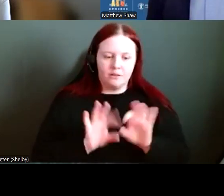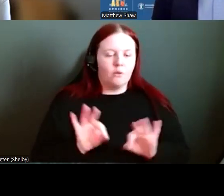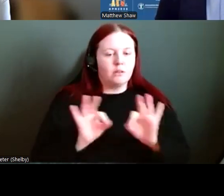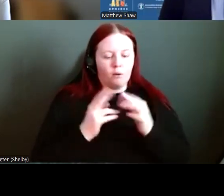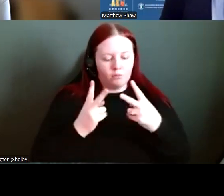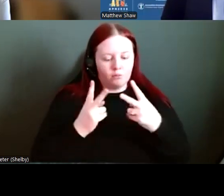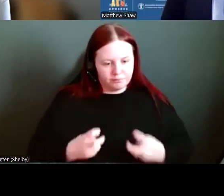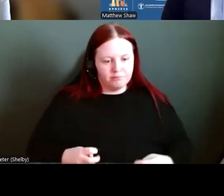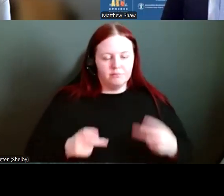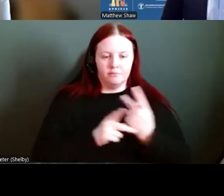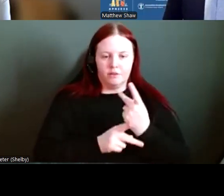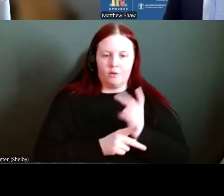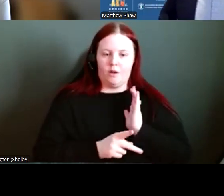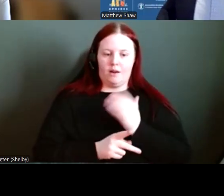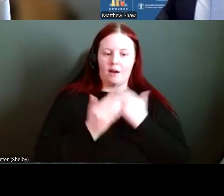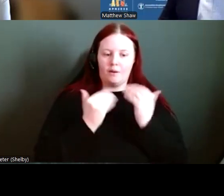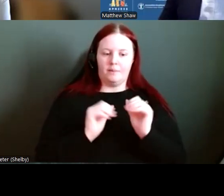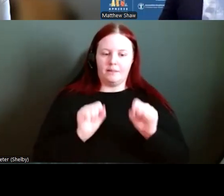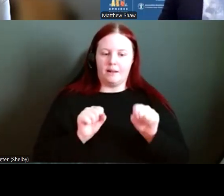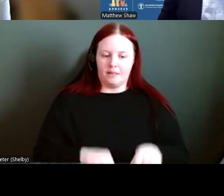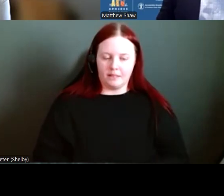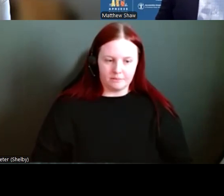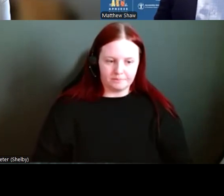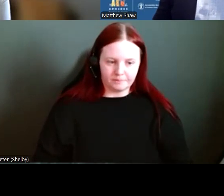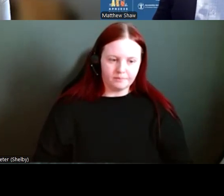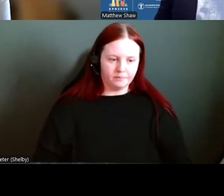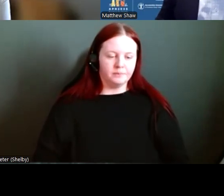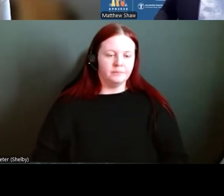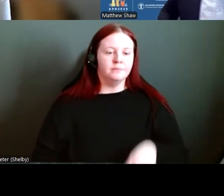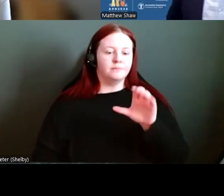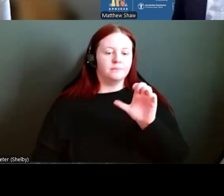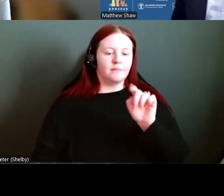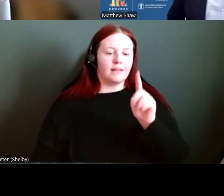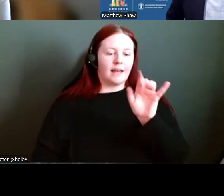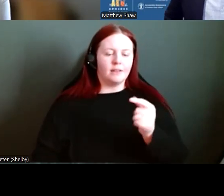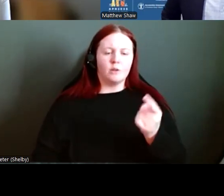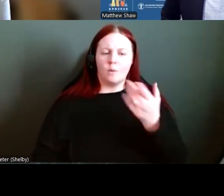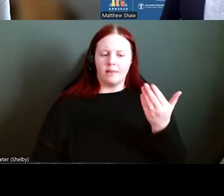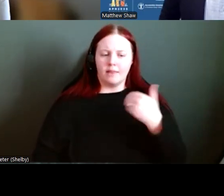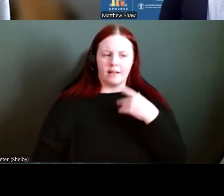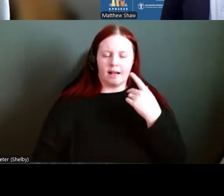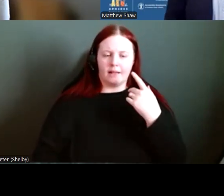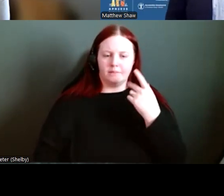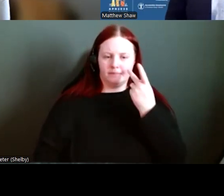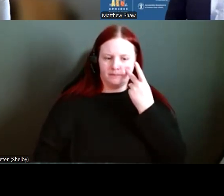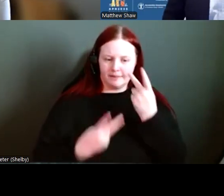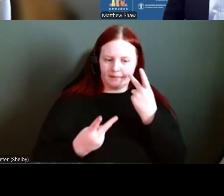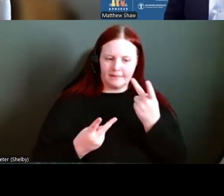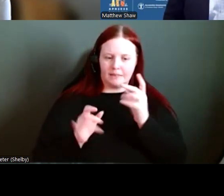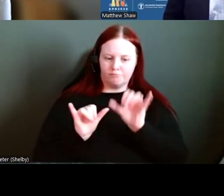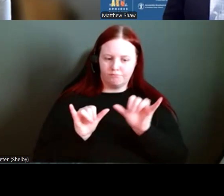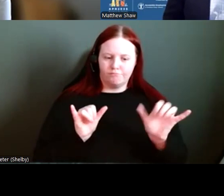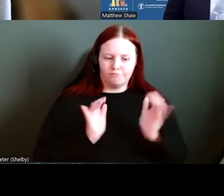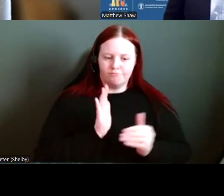I think one of the things, a thread that I'm hearing throughout this conversation so far as well, has to do with